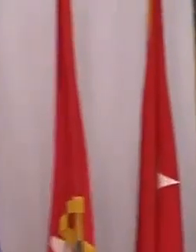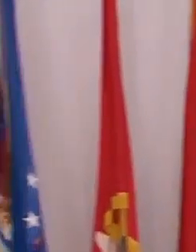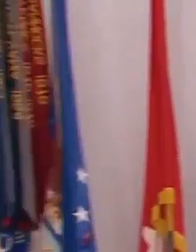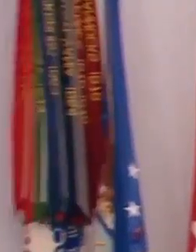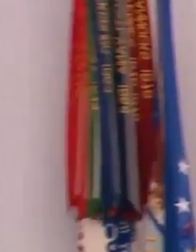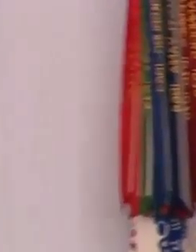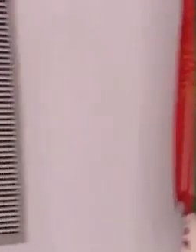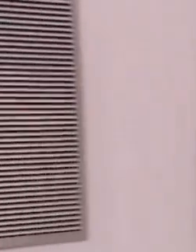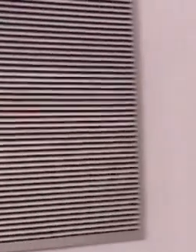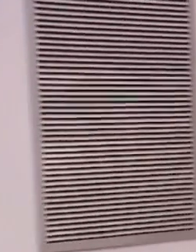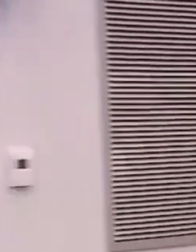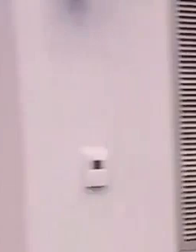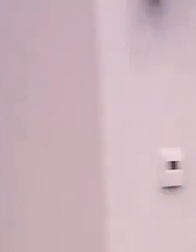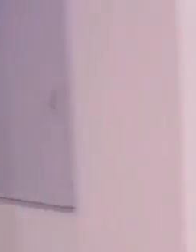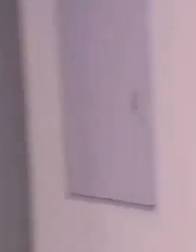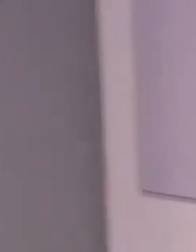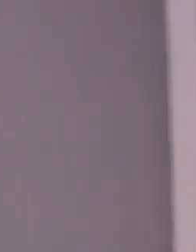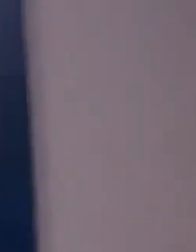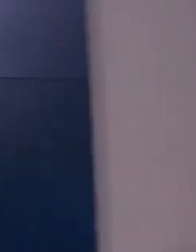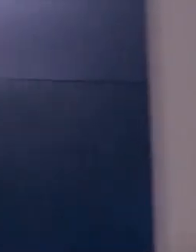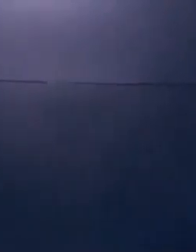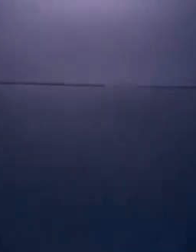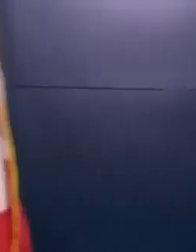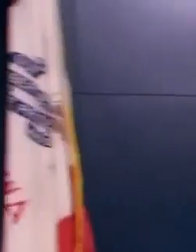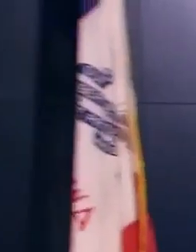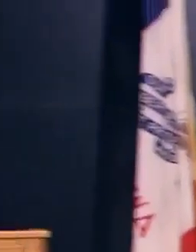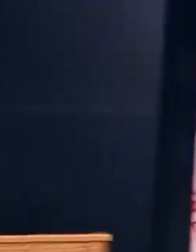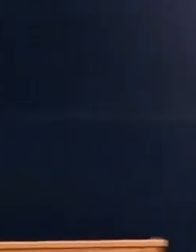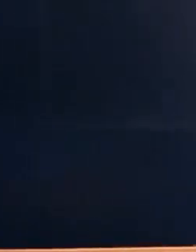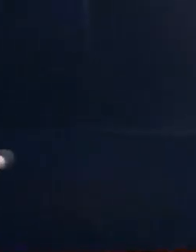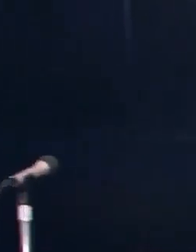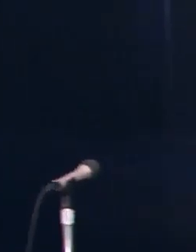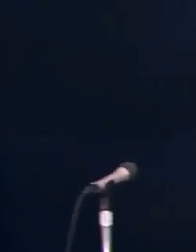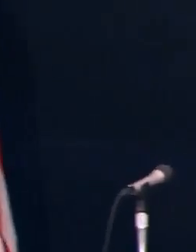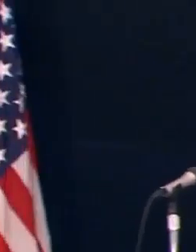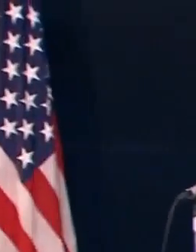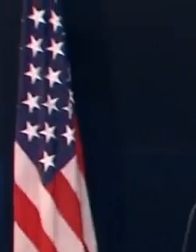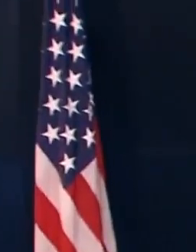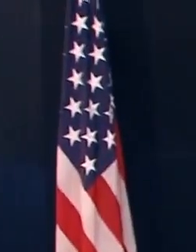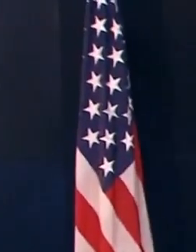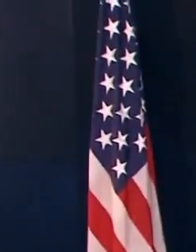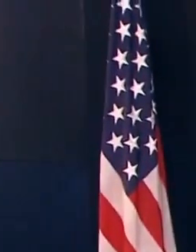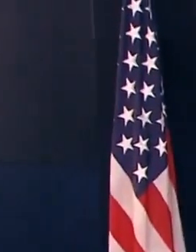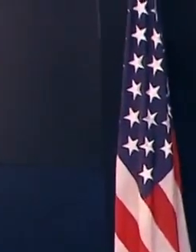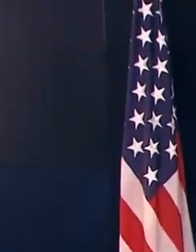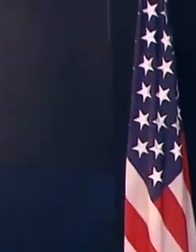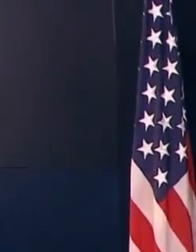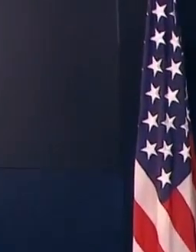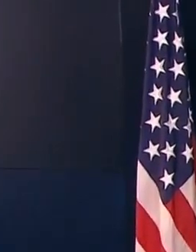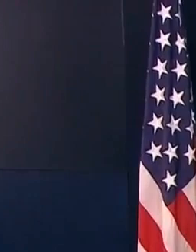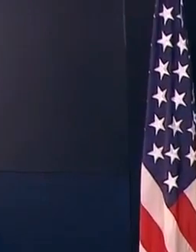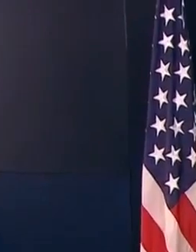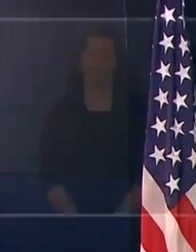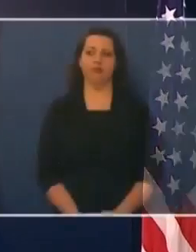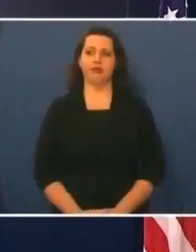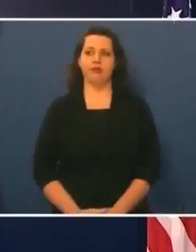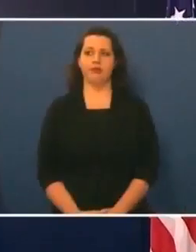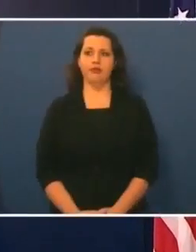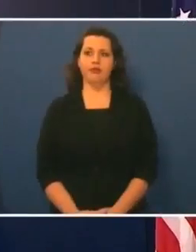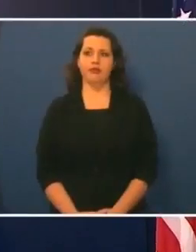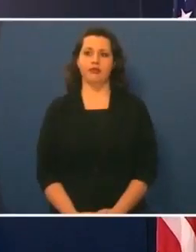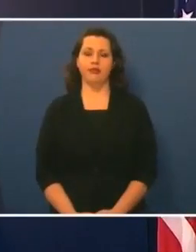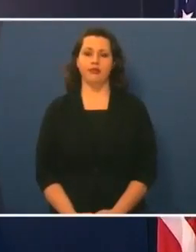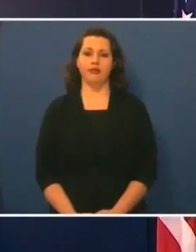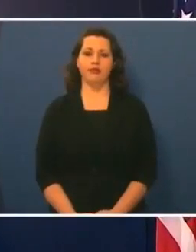restrictions do expire on Friday. It comes amid an announcement of more than 500 new cases and 18 additional deaths from